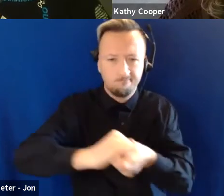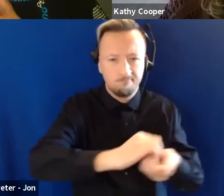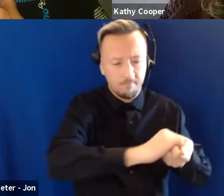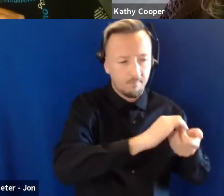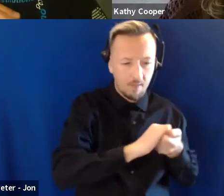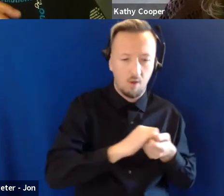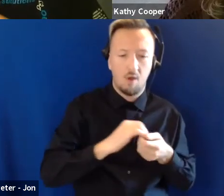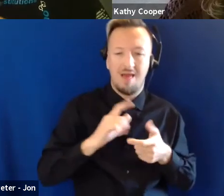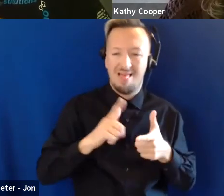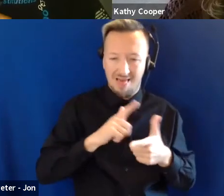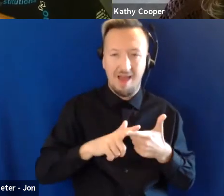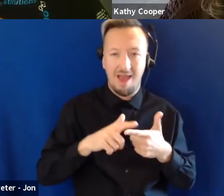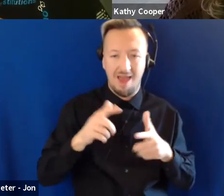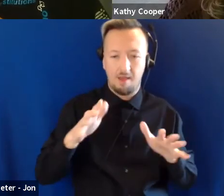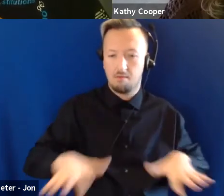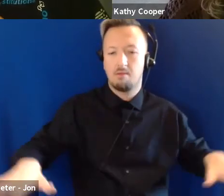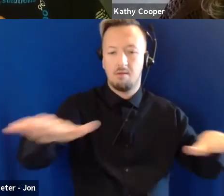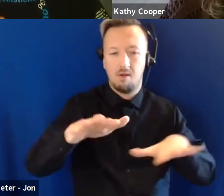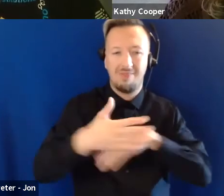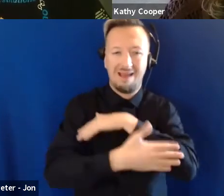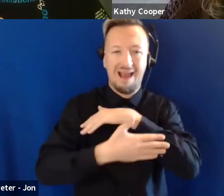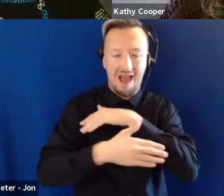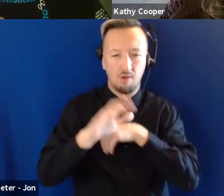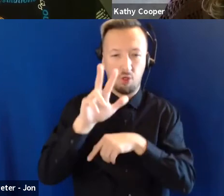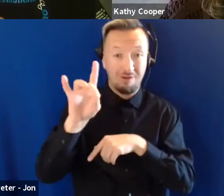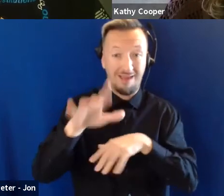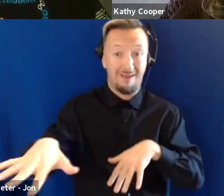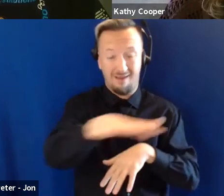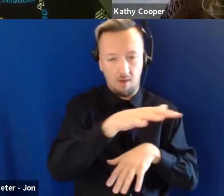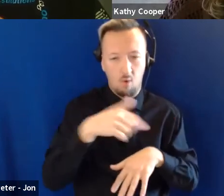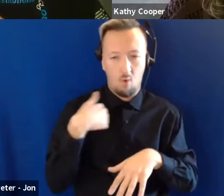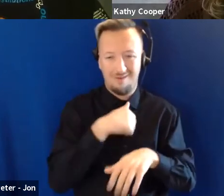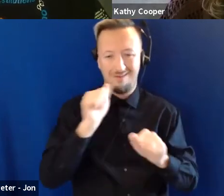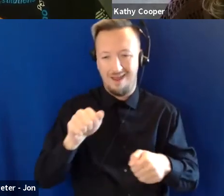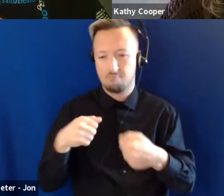are meaningfully receiving services. And that's